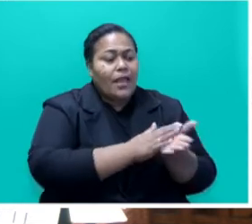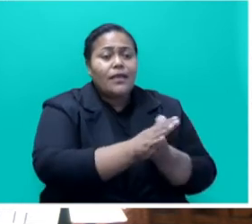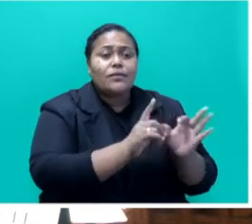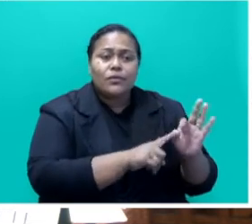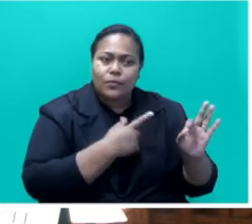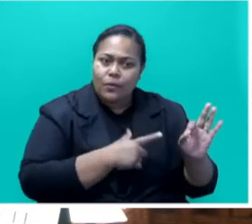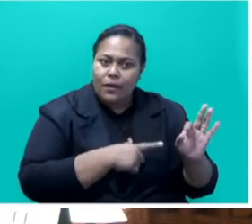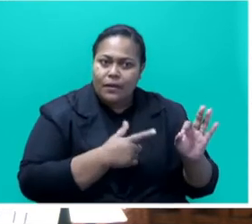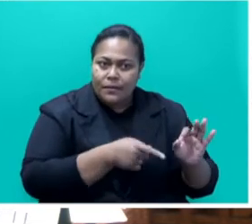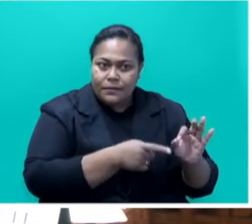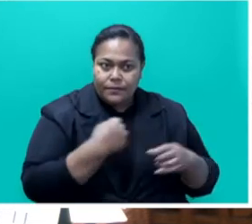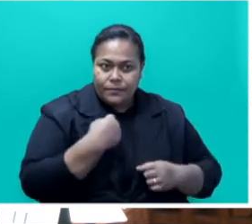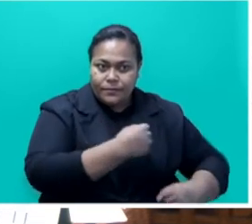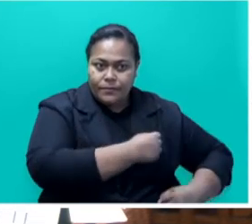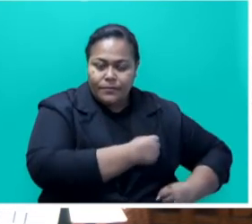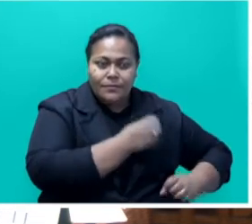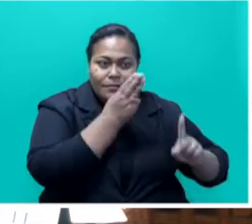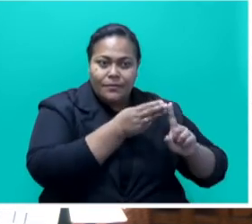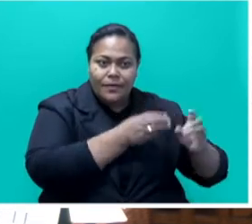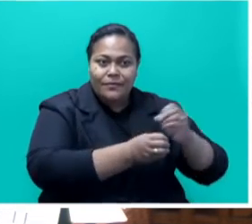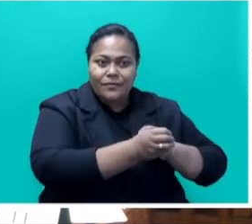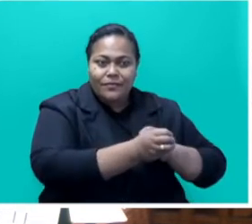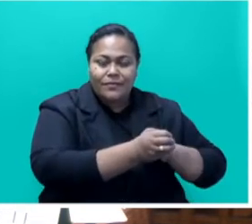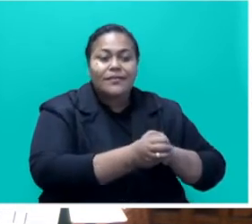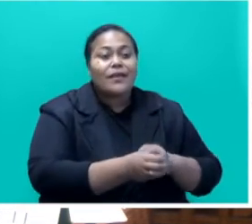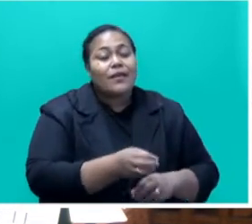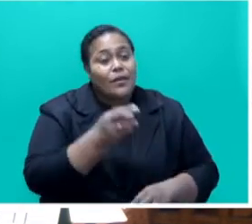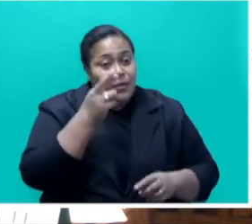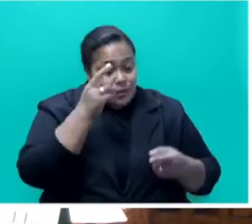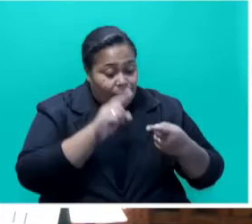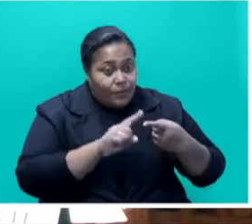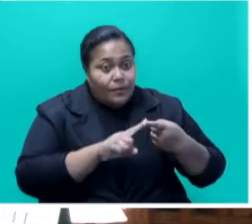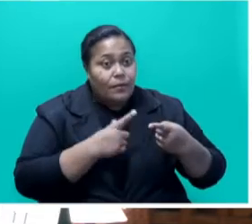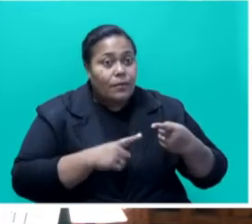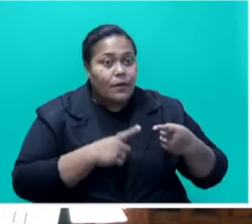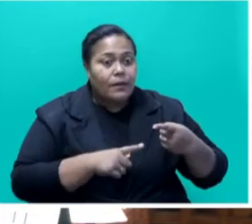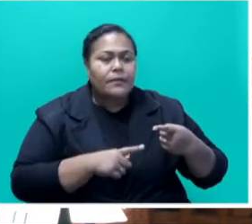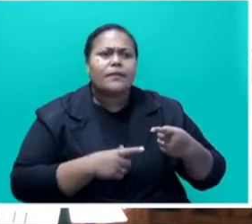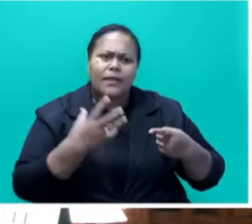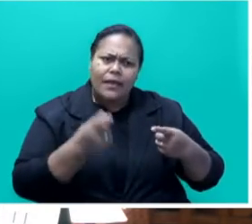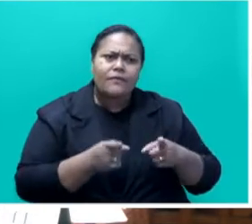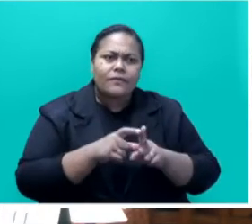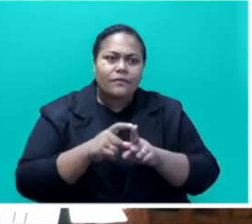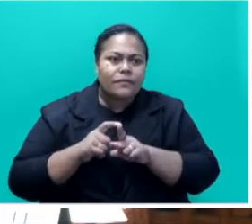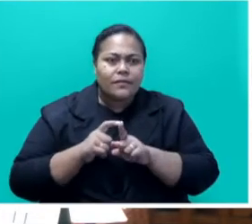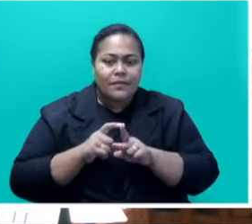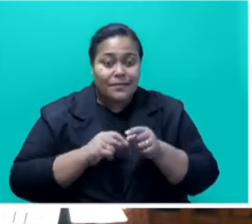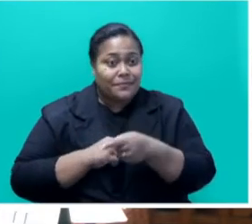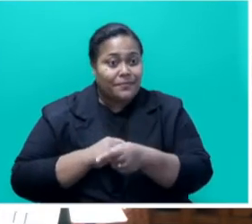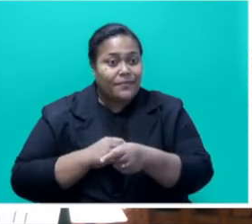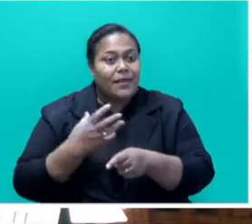RFMF? One of the reasons is, I think, where they had a lot of difficulties in the